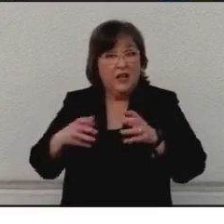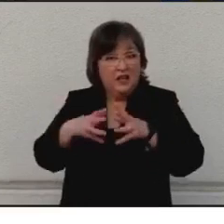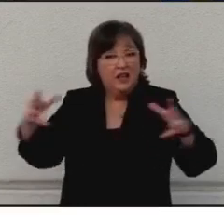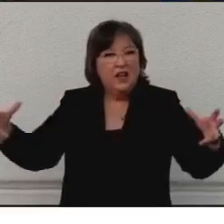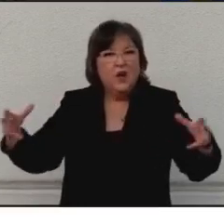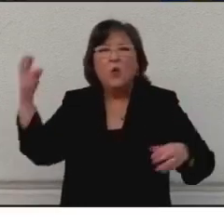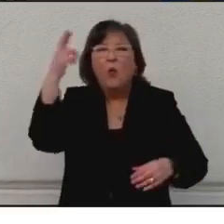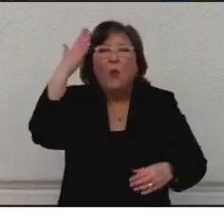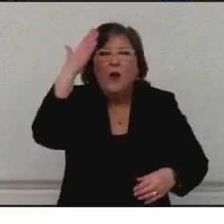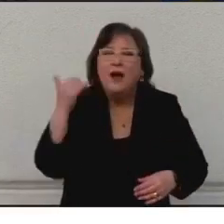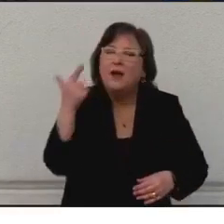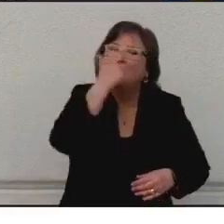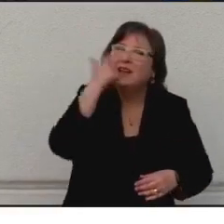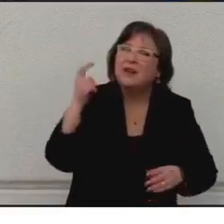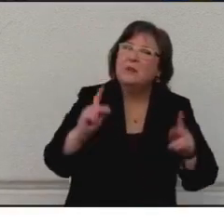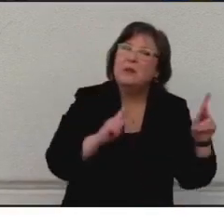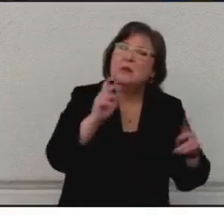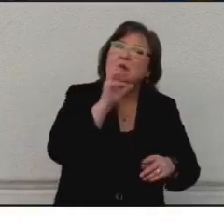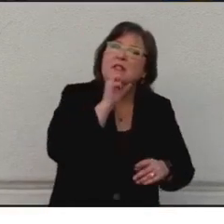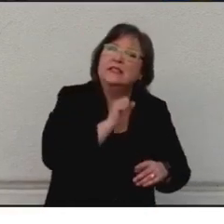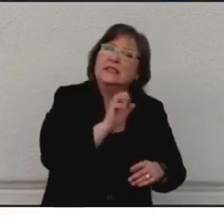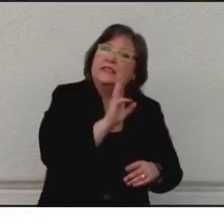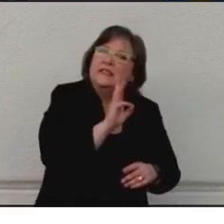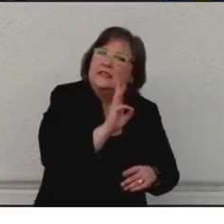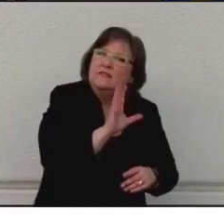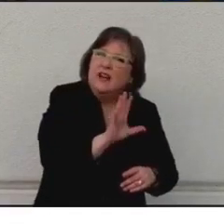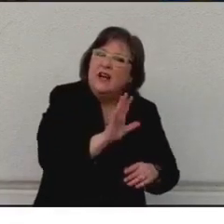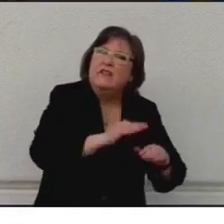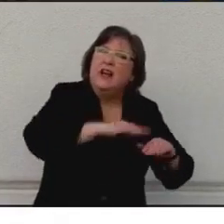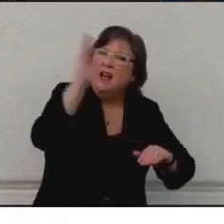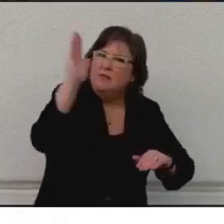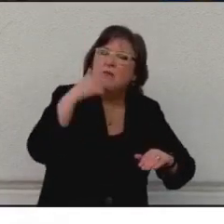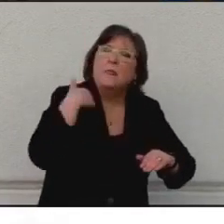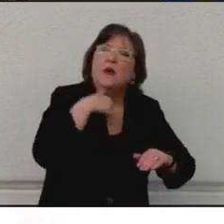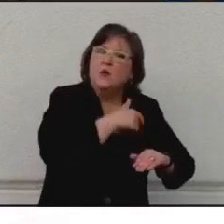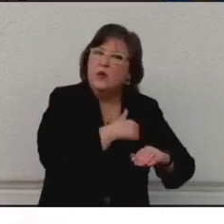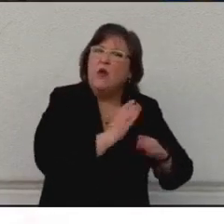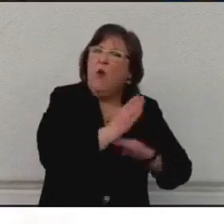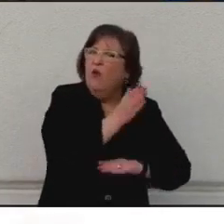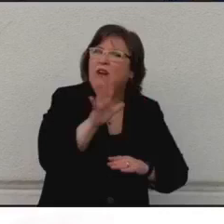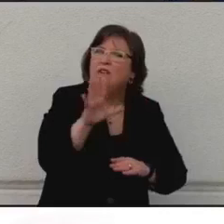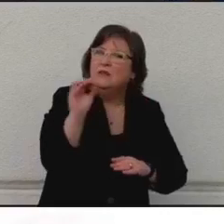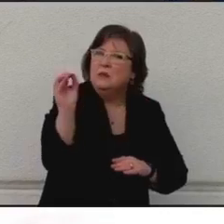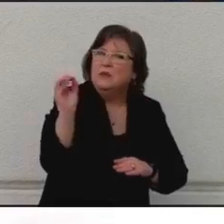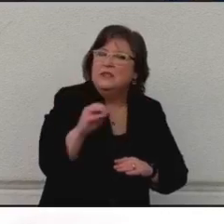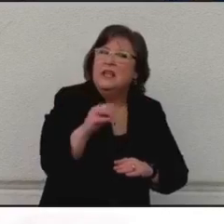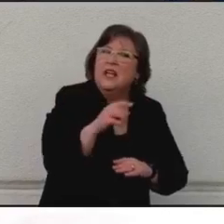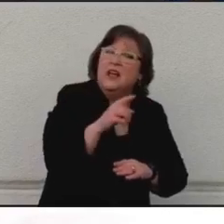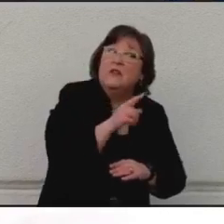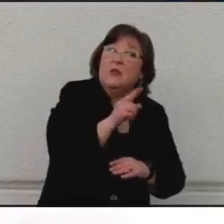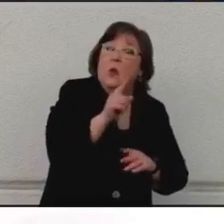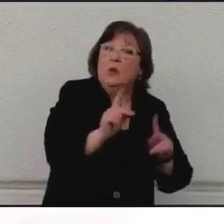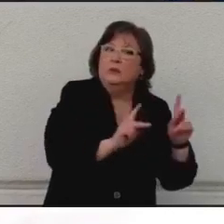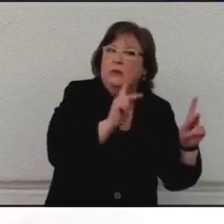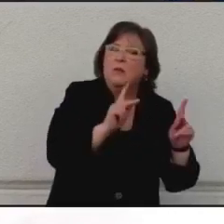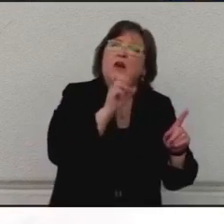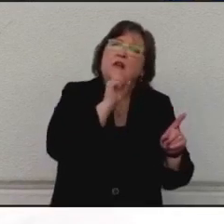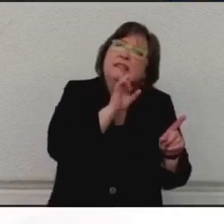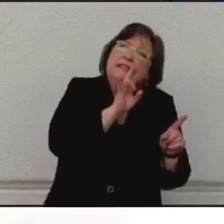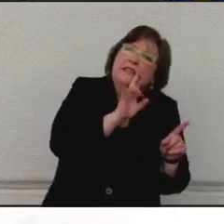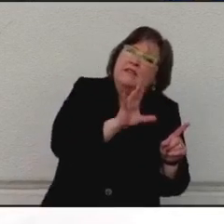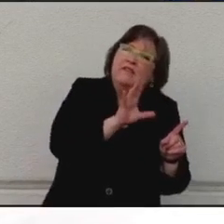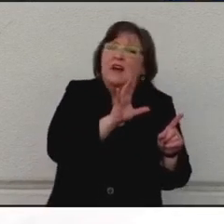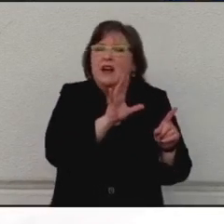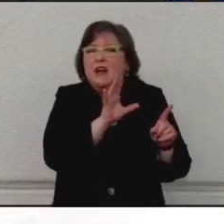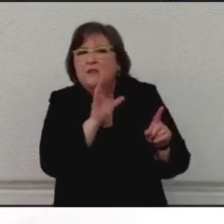ages 65 years and up. We have vaccinated over 50% of those 75 and over, and